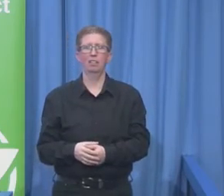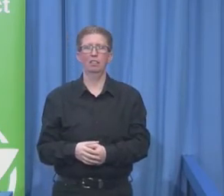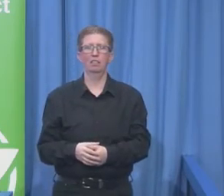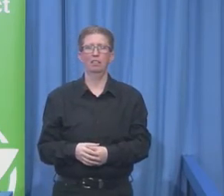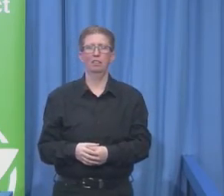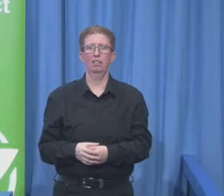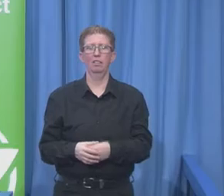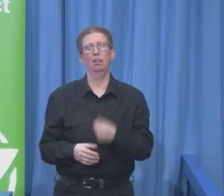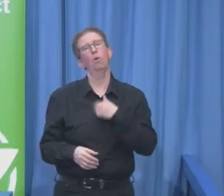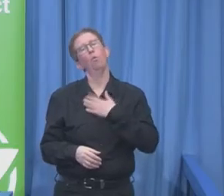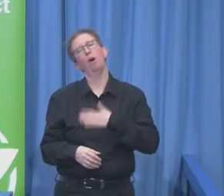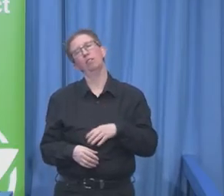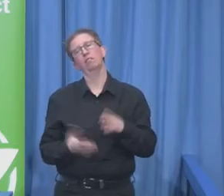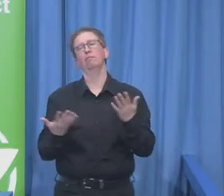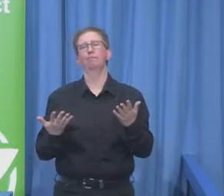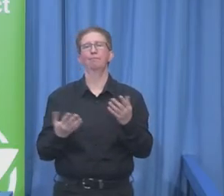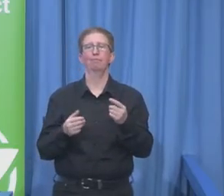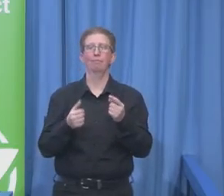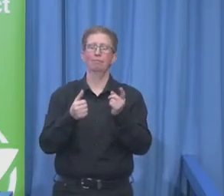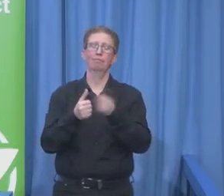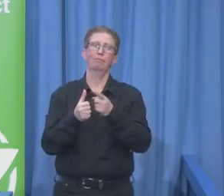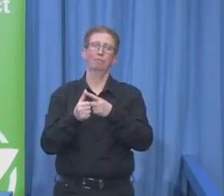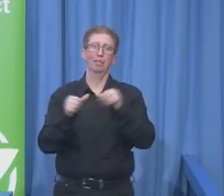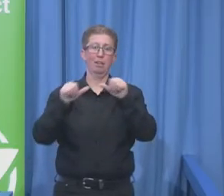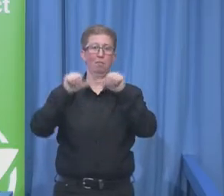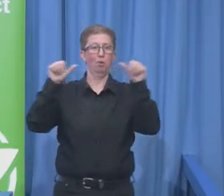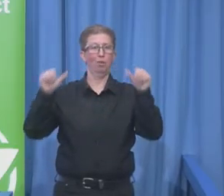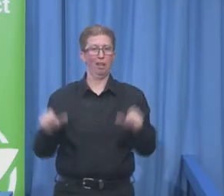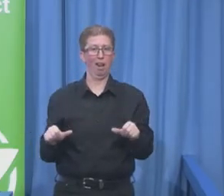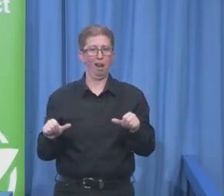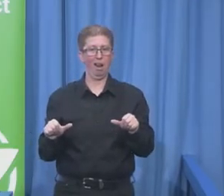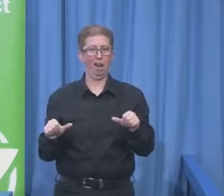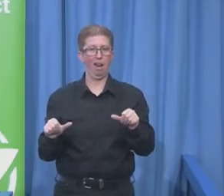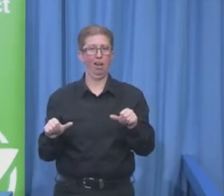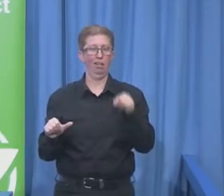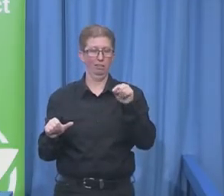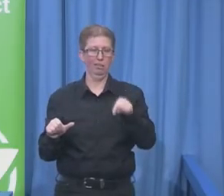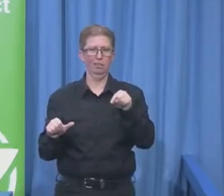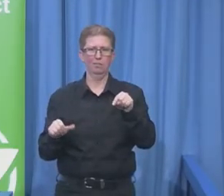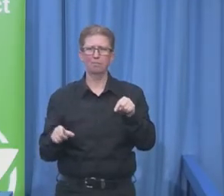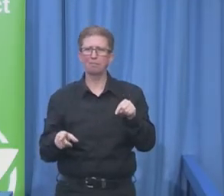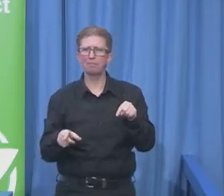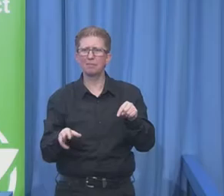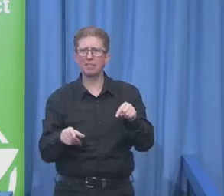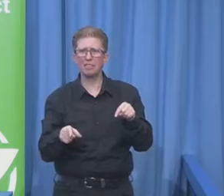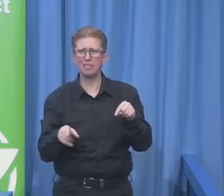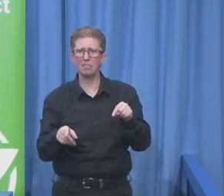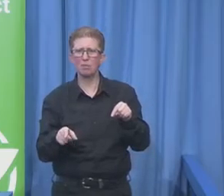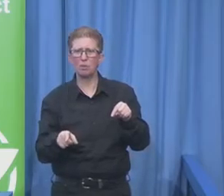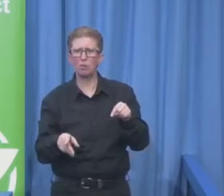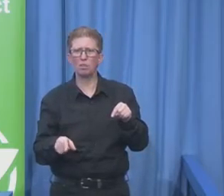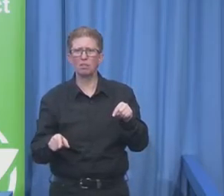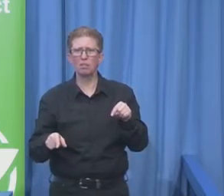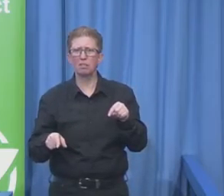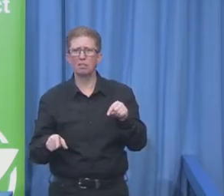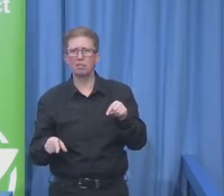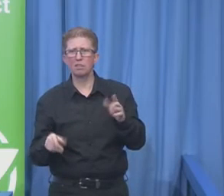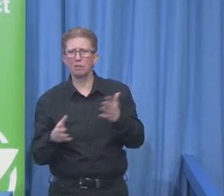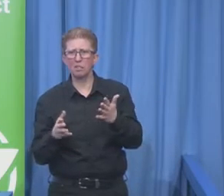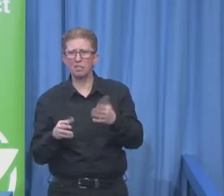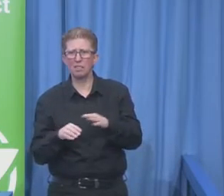Gopal, you have worked for several years in skilling, like Cees, underprivileged youth, and the